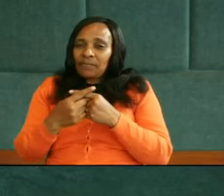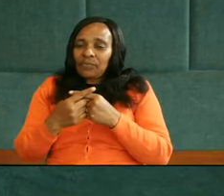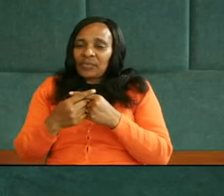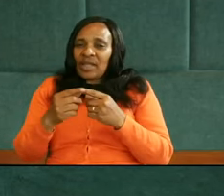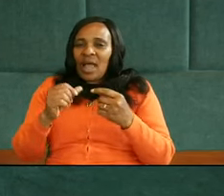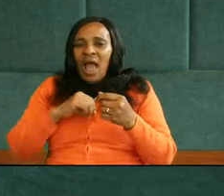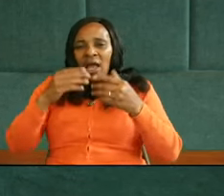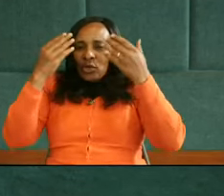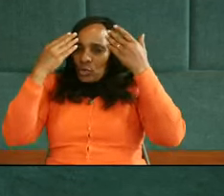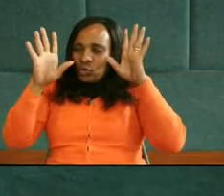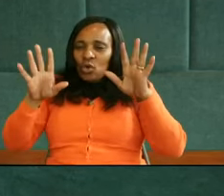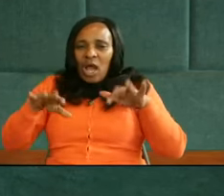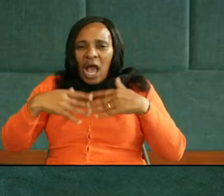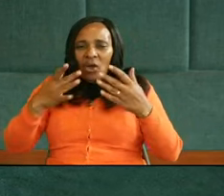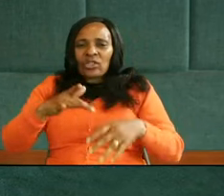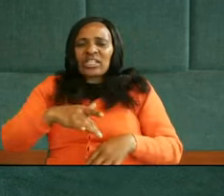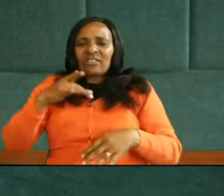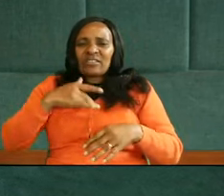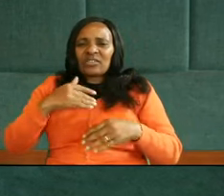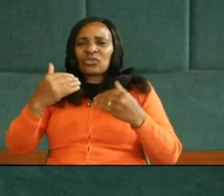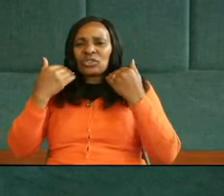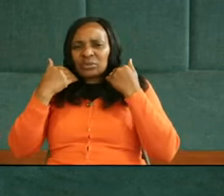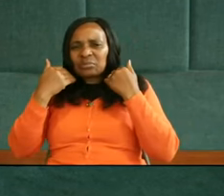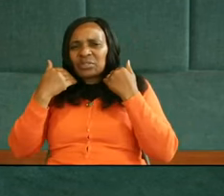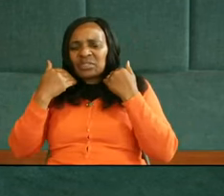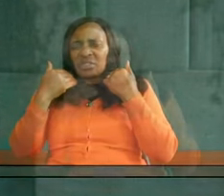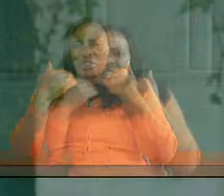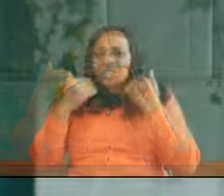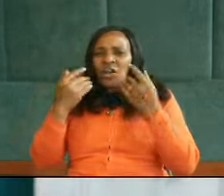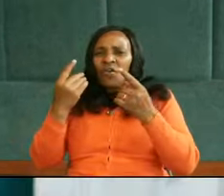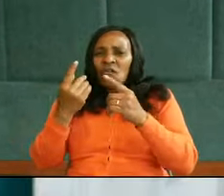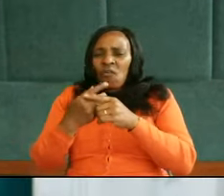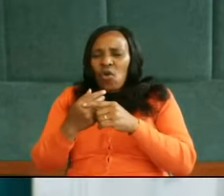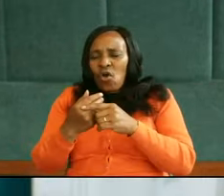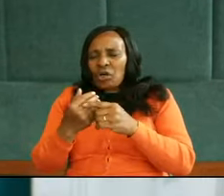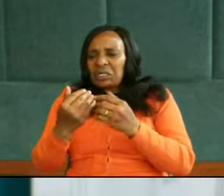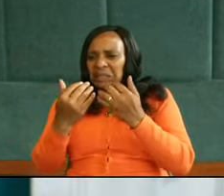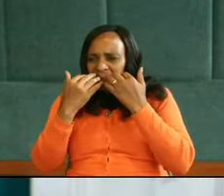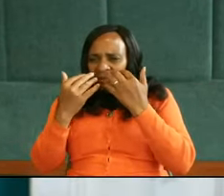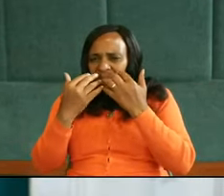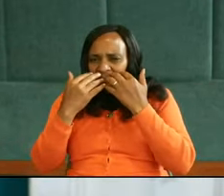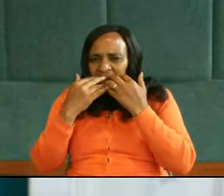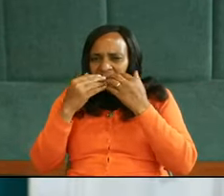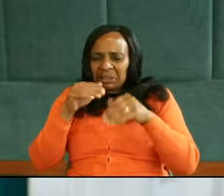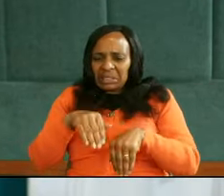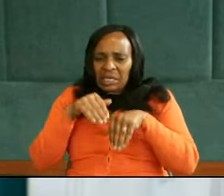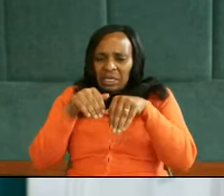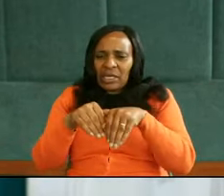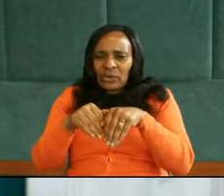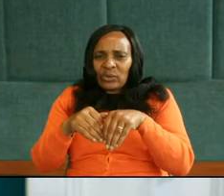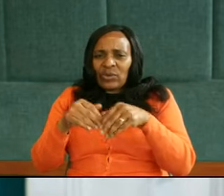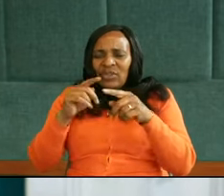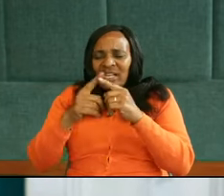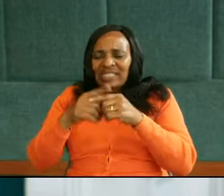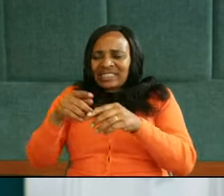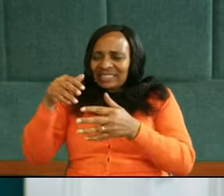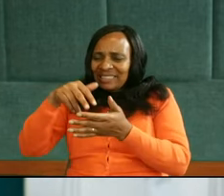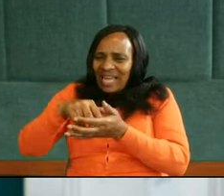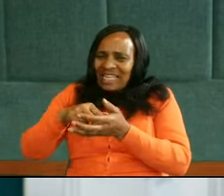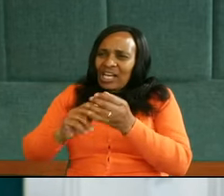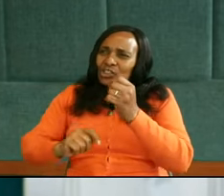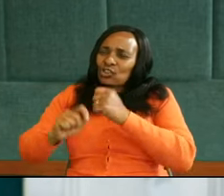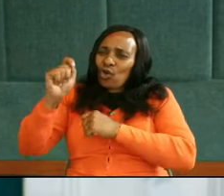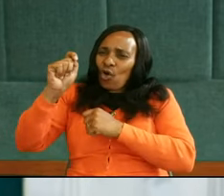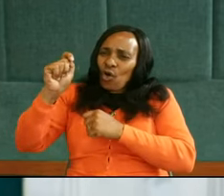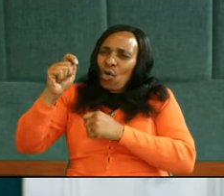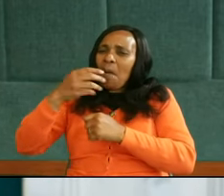I don't know how it felt to sleep beside a smelly kangaroo for Noah, and I don't know how it felt to stand beside a tall giant for